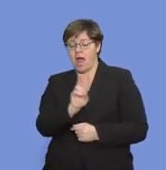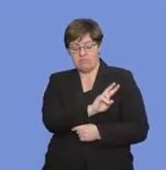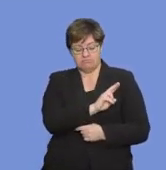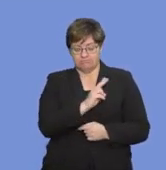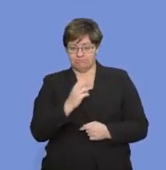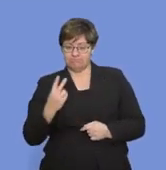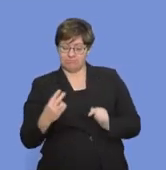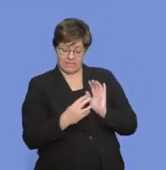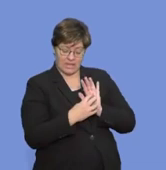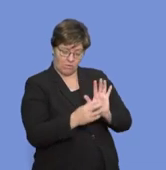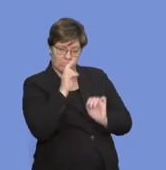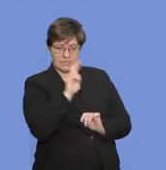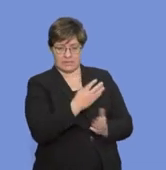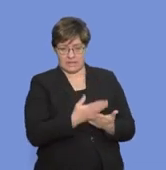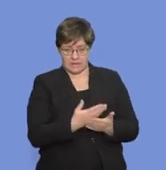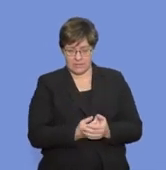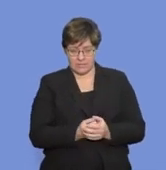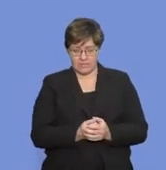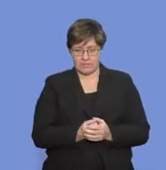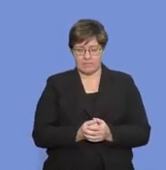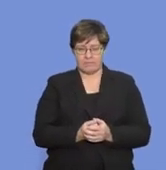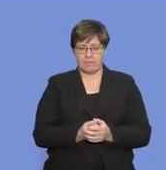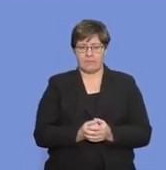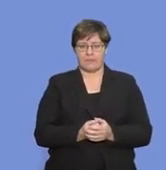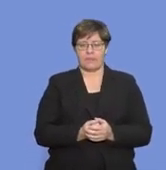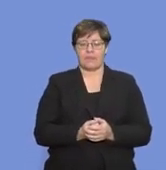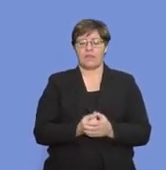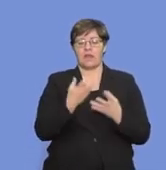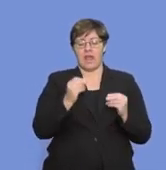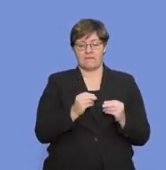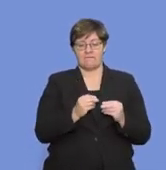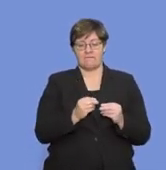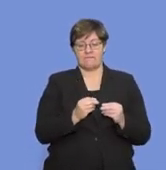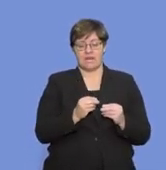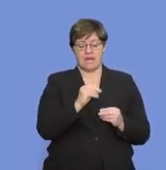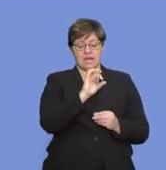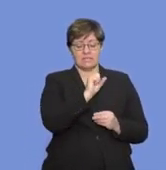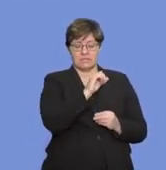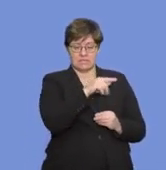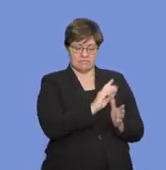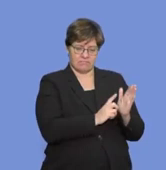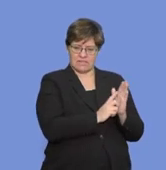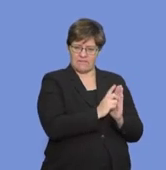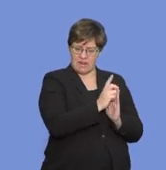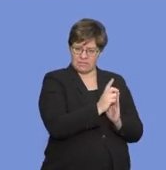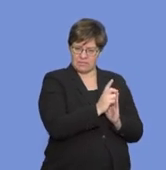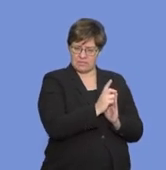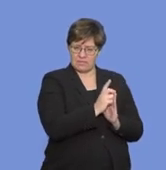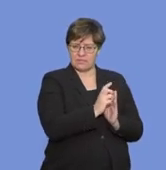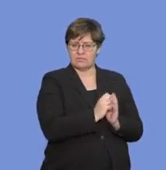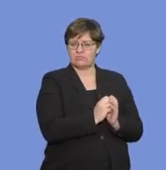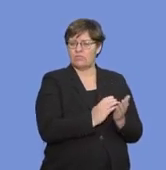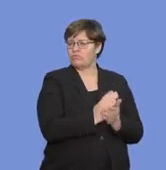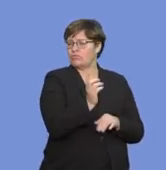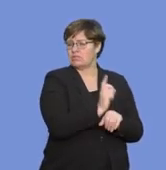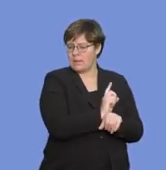an evolutionary diagram. So here, where we see this, here's a species, and they are developing, and this is through